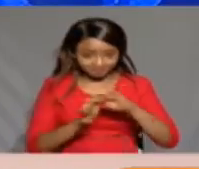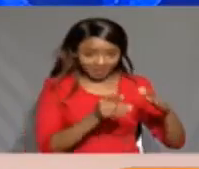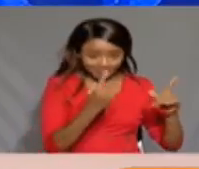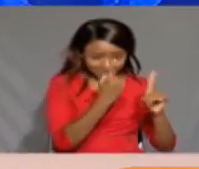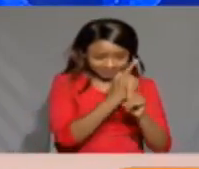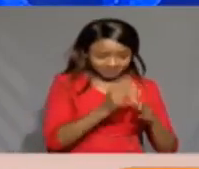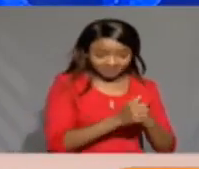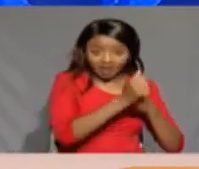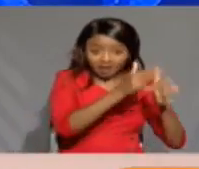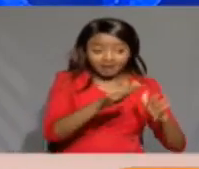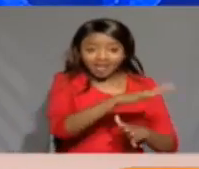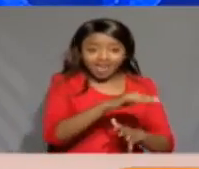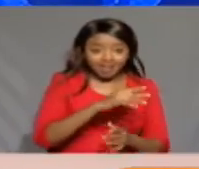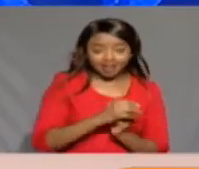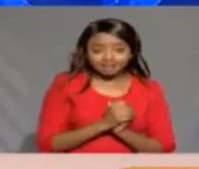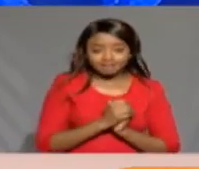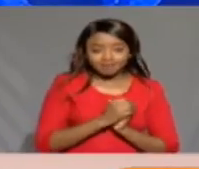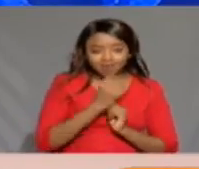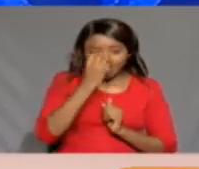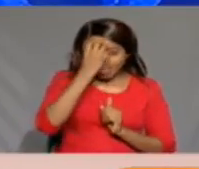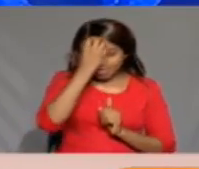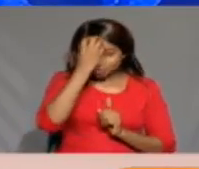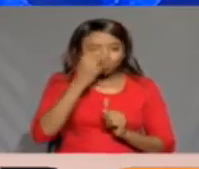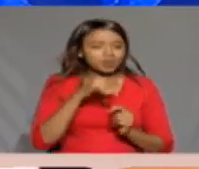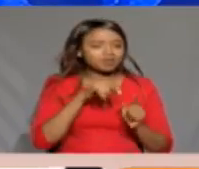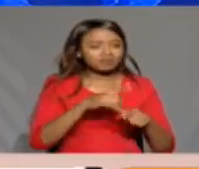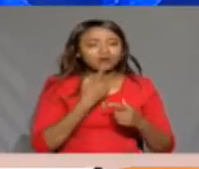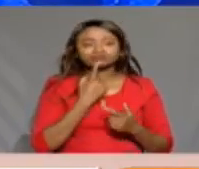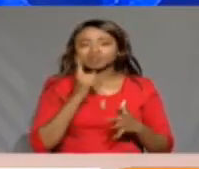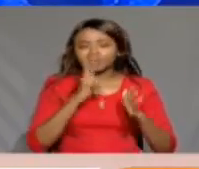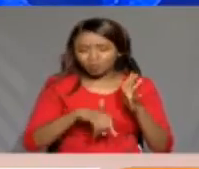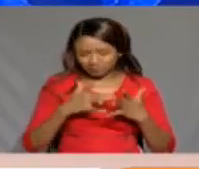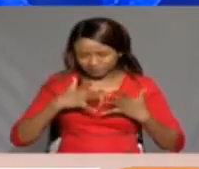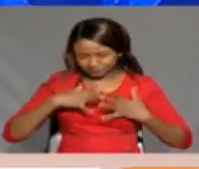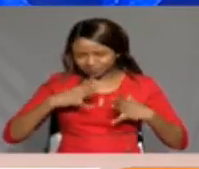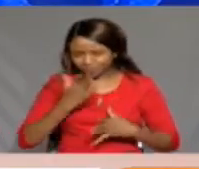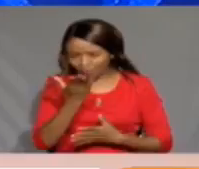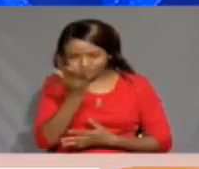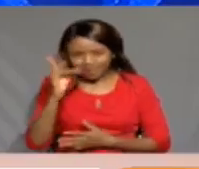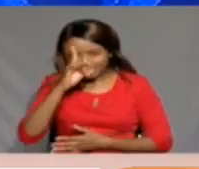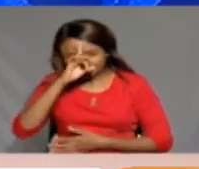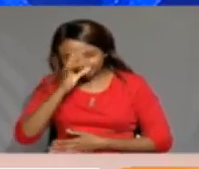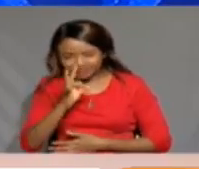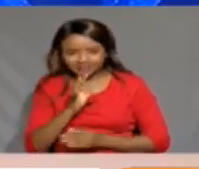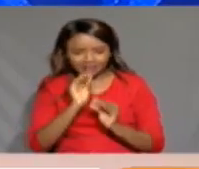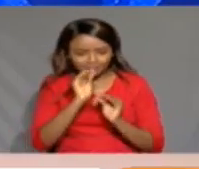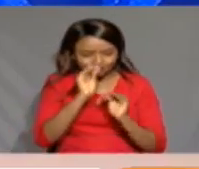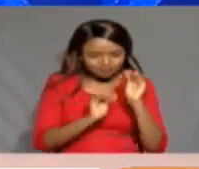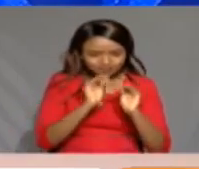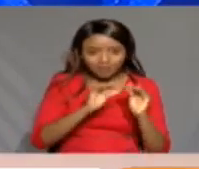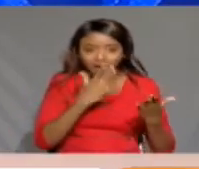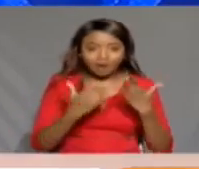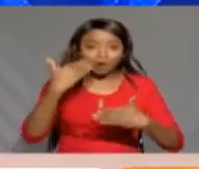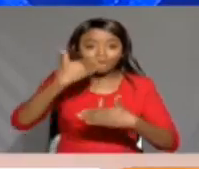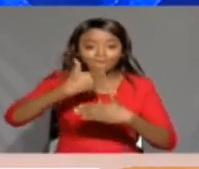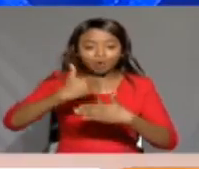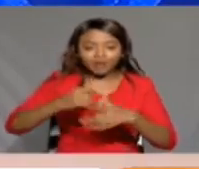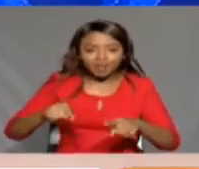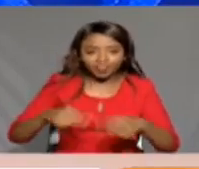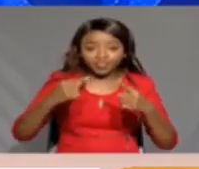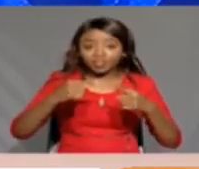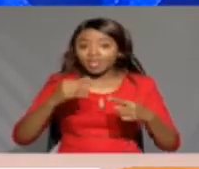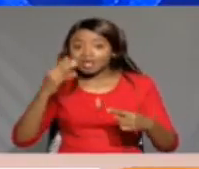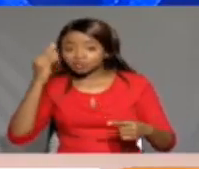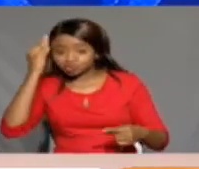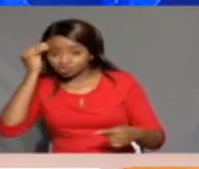Senators from Kitui County are now accusing some senior government officials of propagating the current border dispute between the Somali